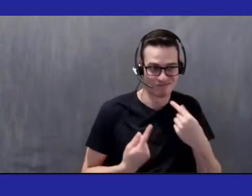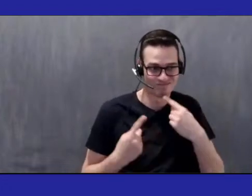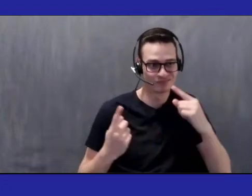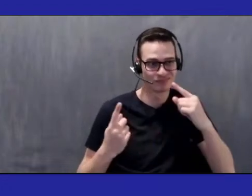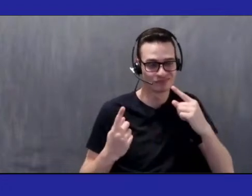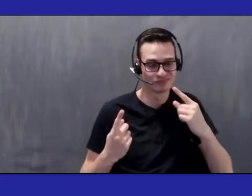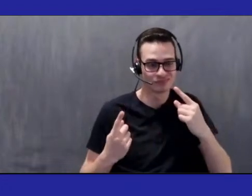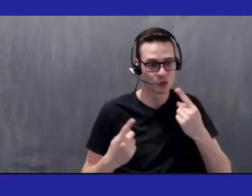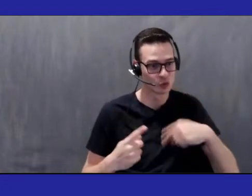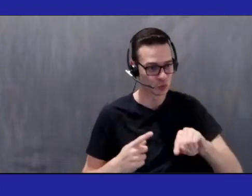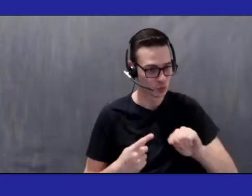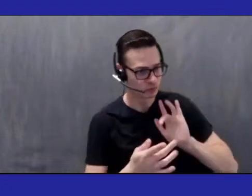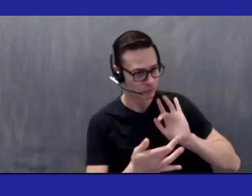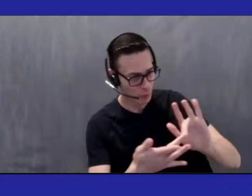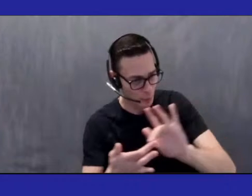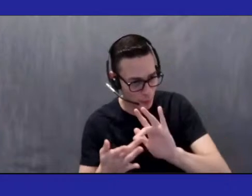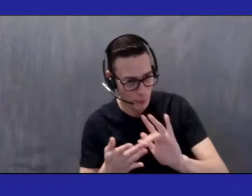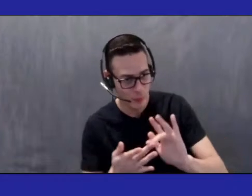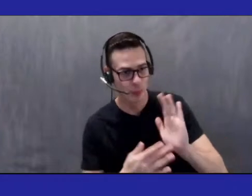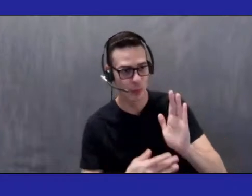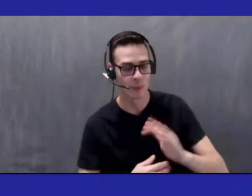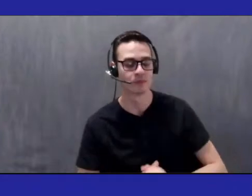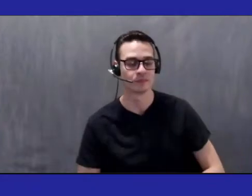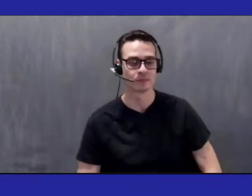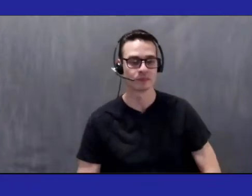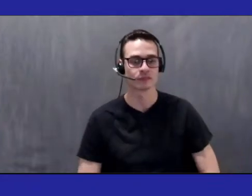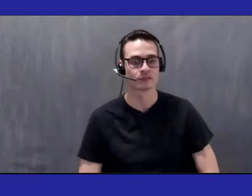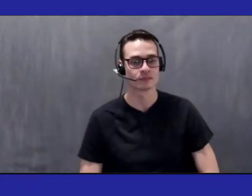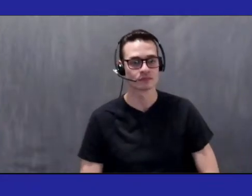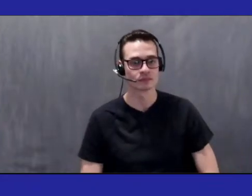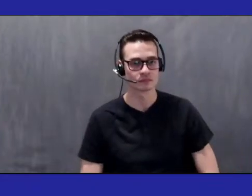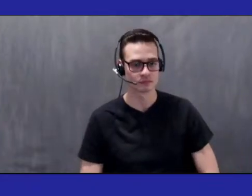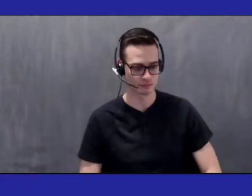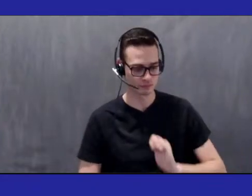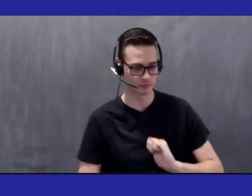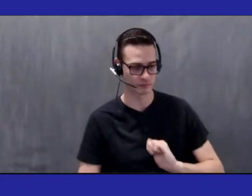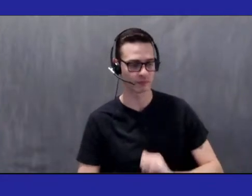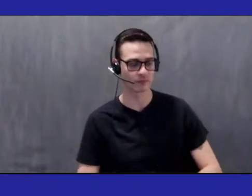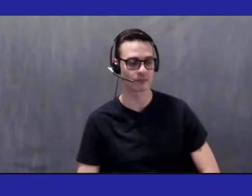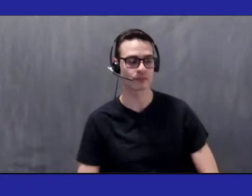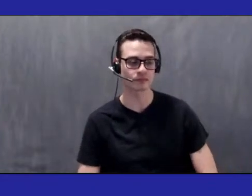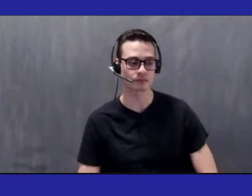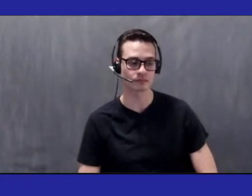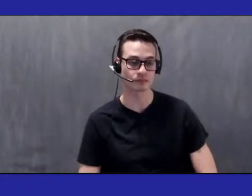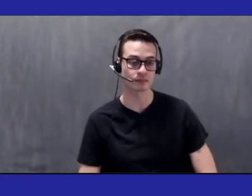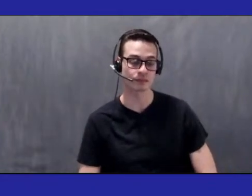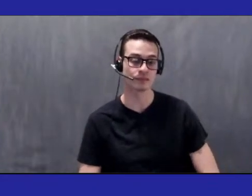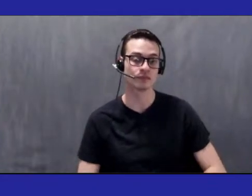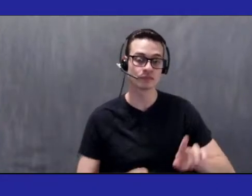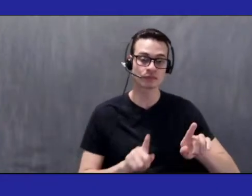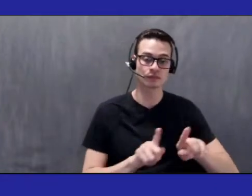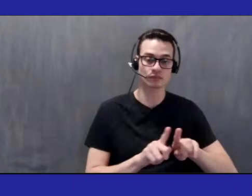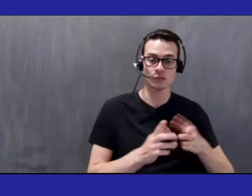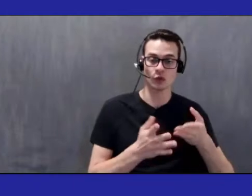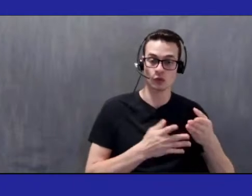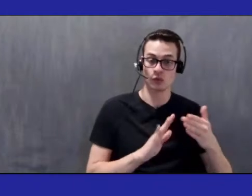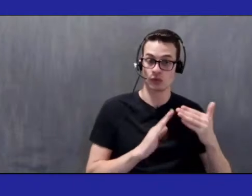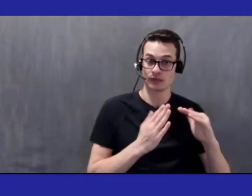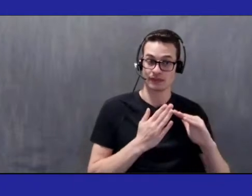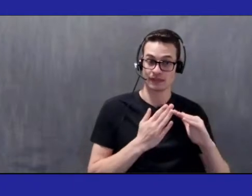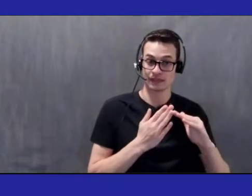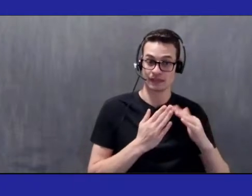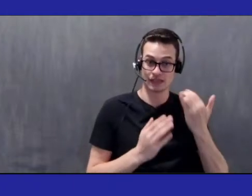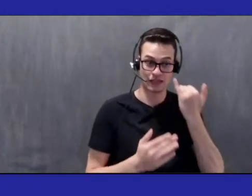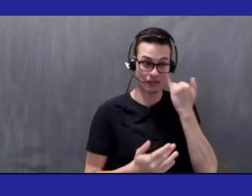me, our AVP of Vendor Diversity. And another being on the city side, if we don't know you're out